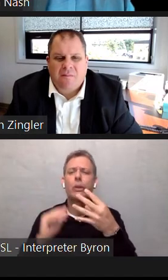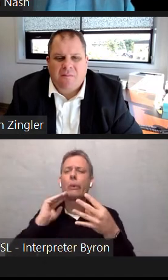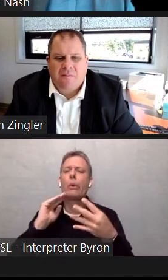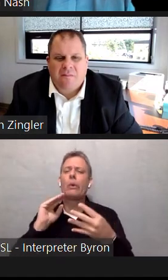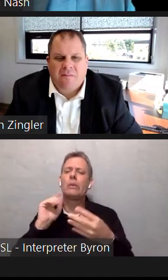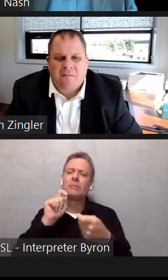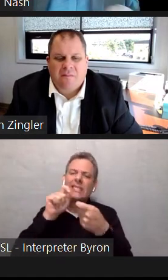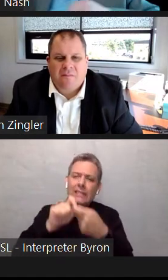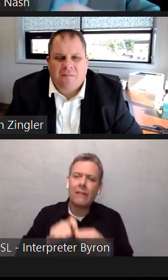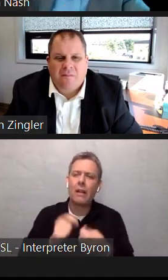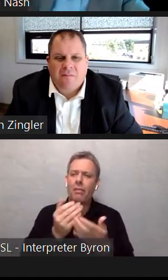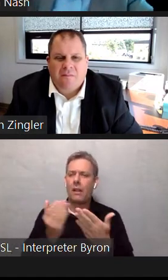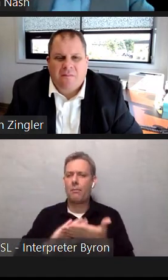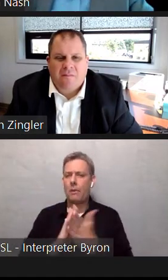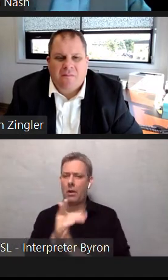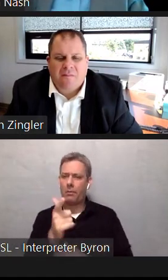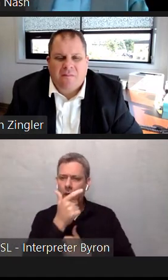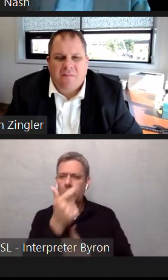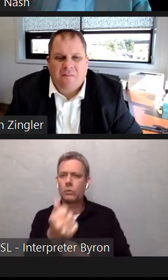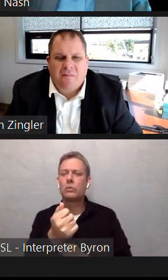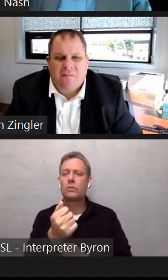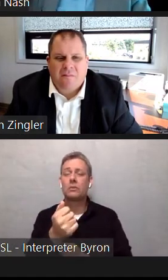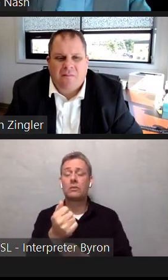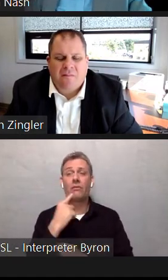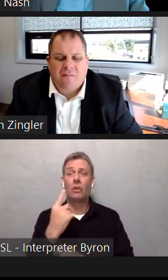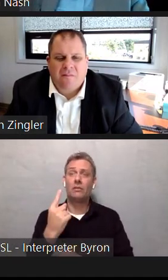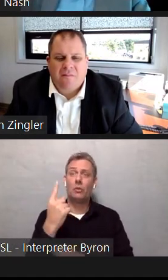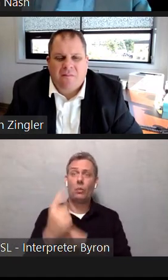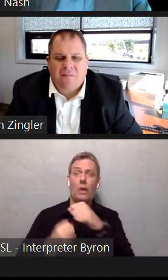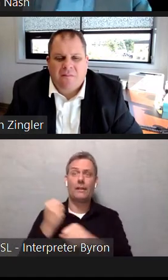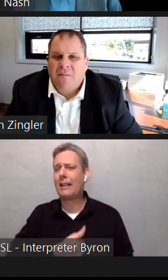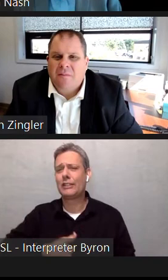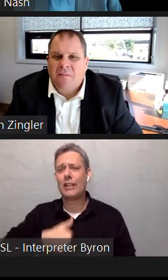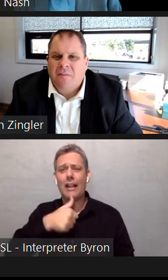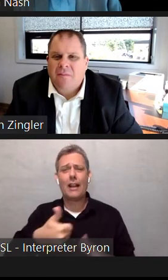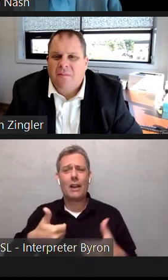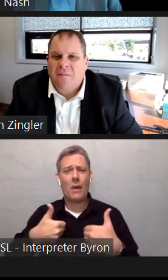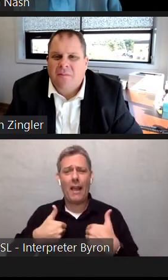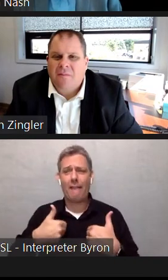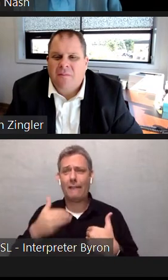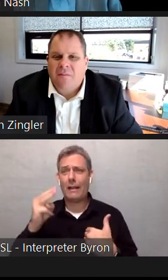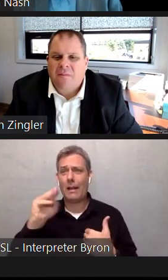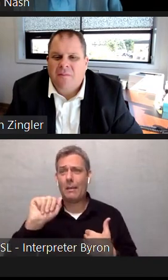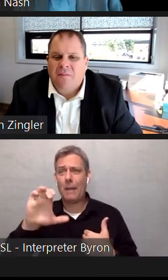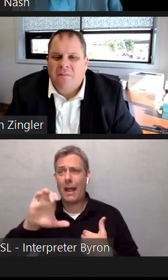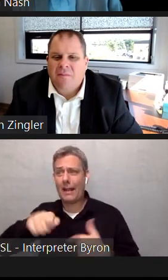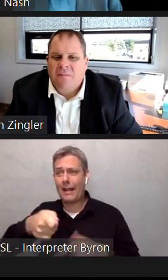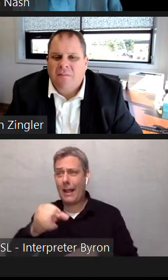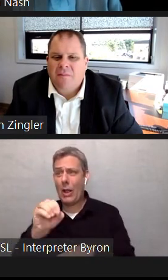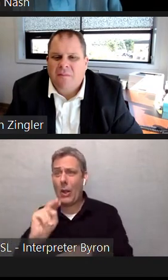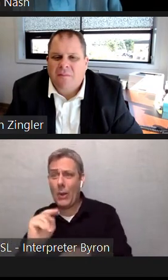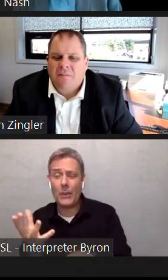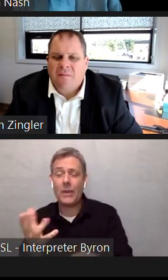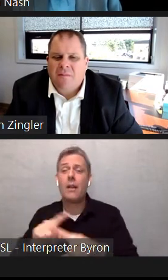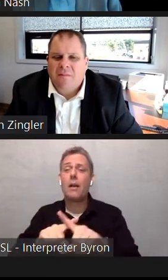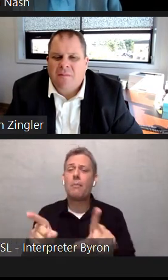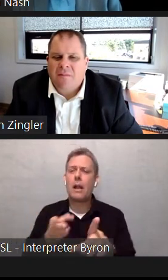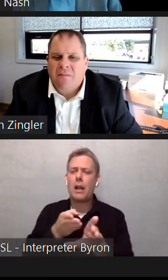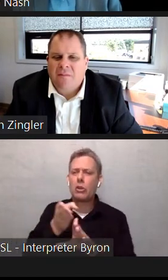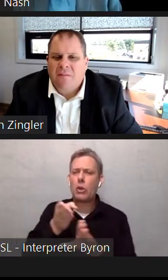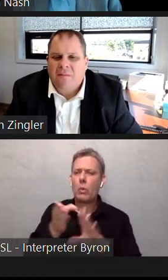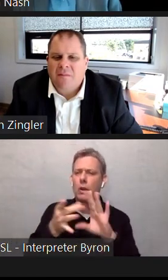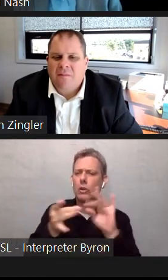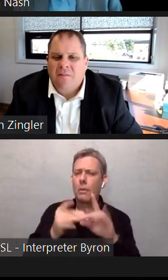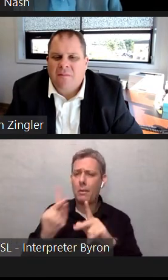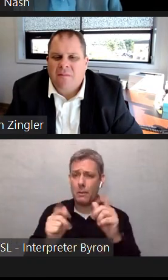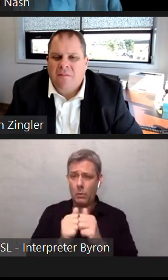interesting over the course of the next year. Oh, John, your hand is up. Main question is career-based jobs. People with disabilities